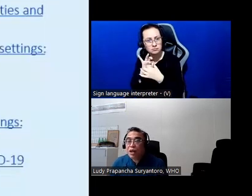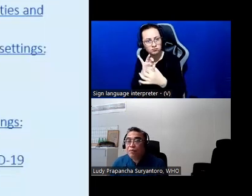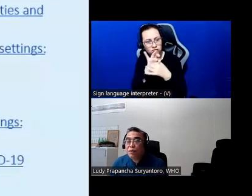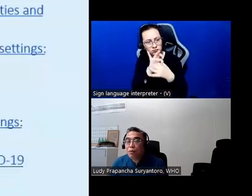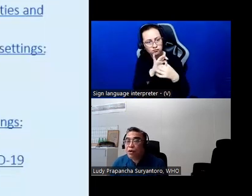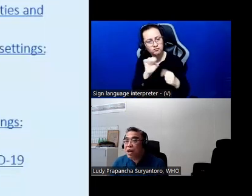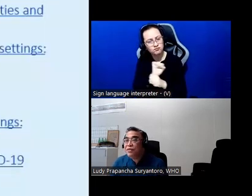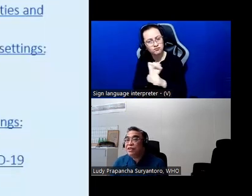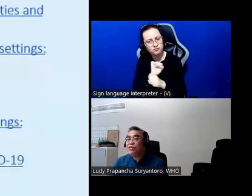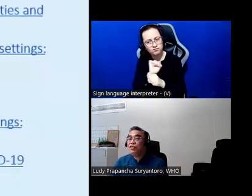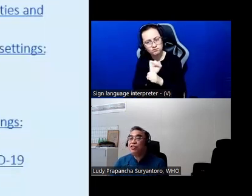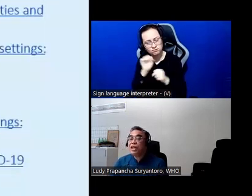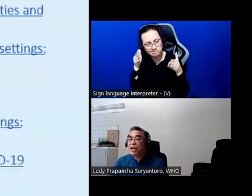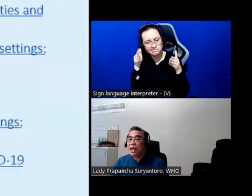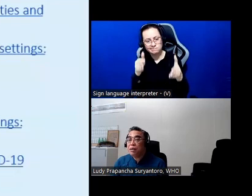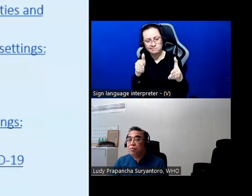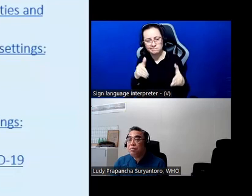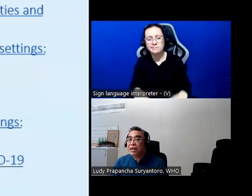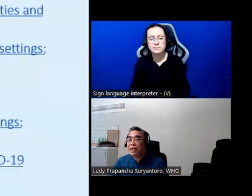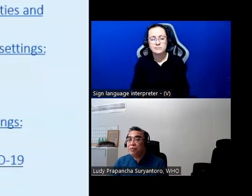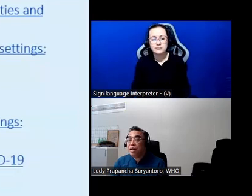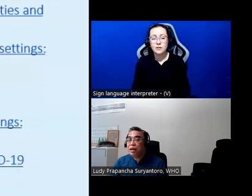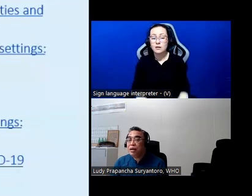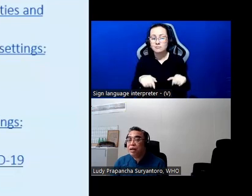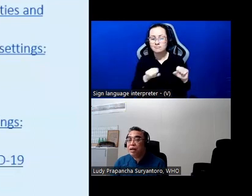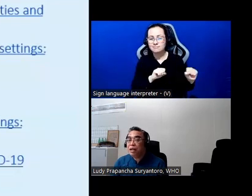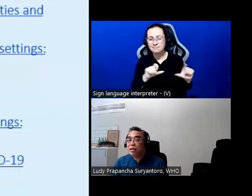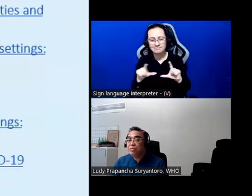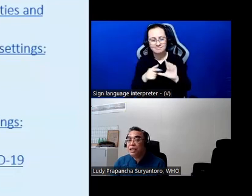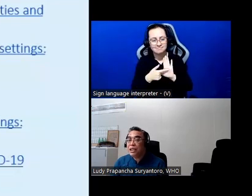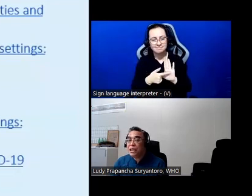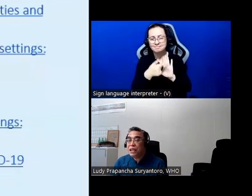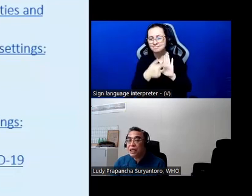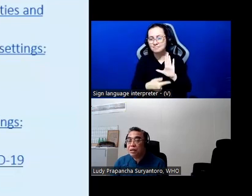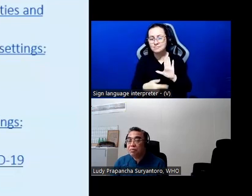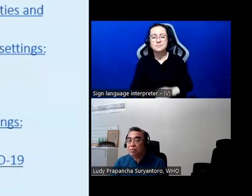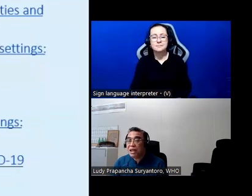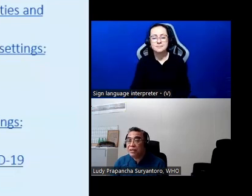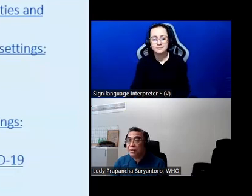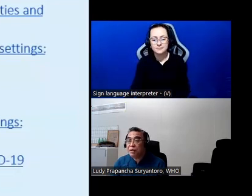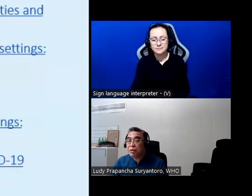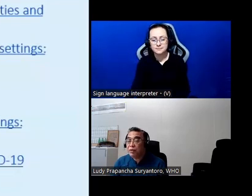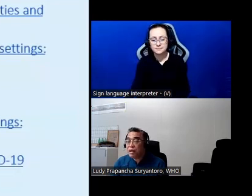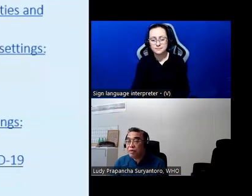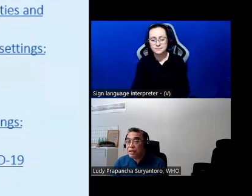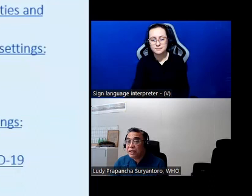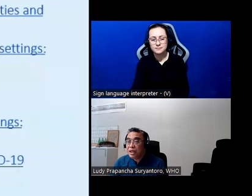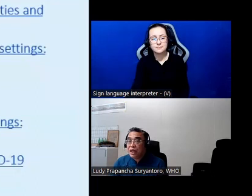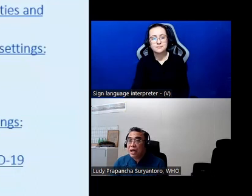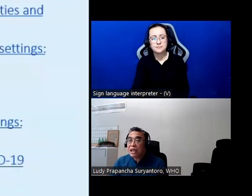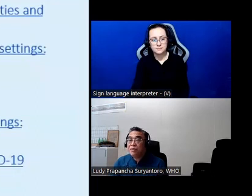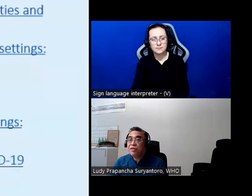So we do have an existing public health emergency preparedness framework for